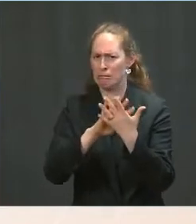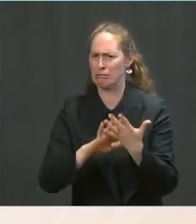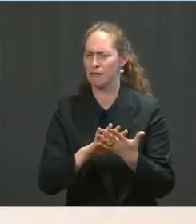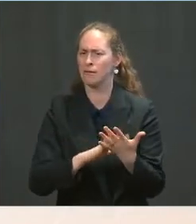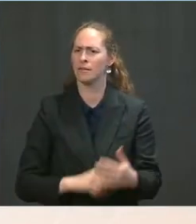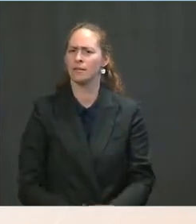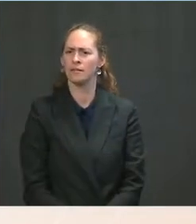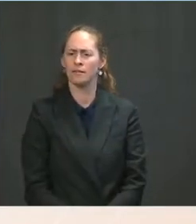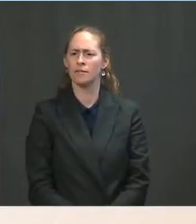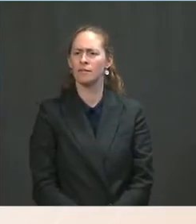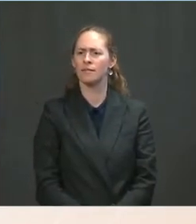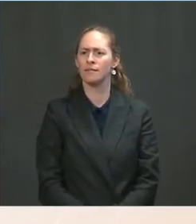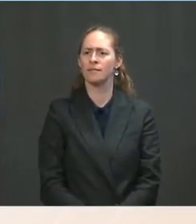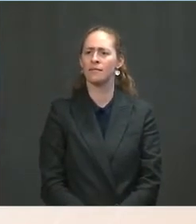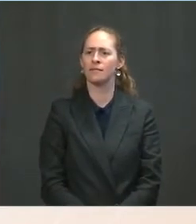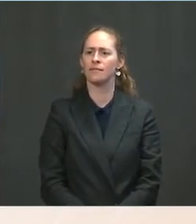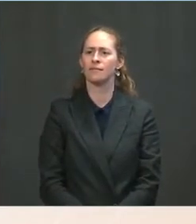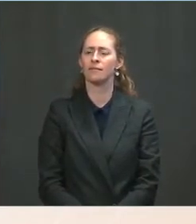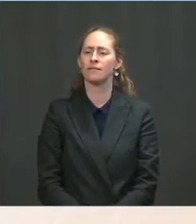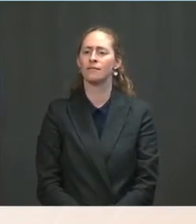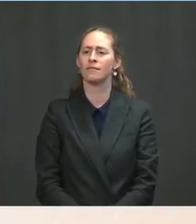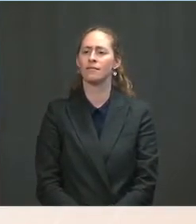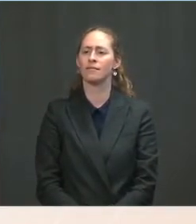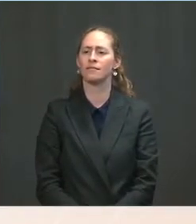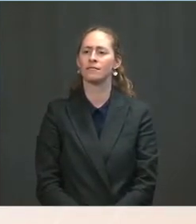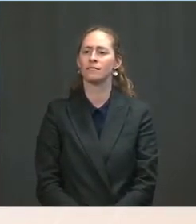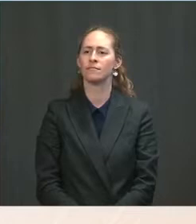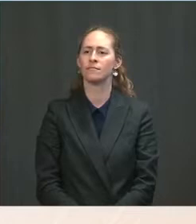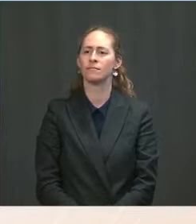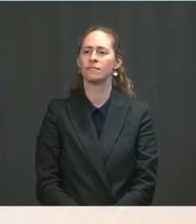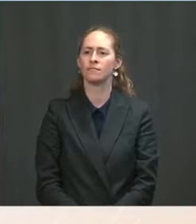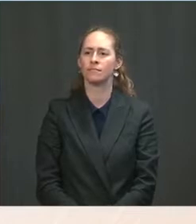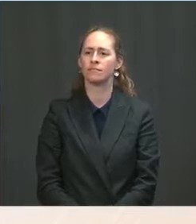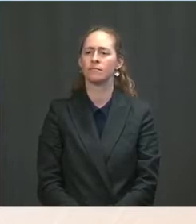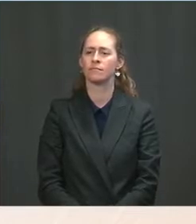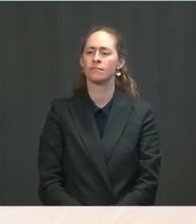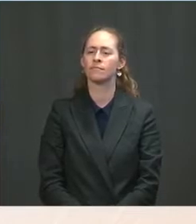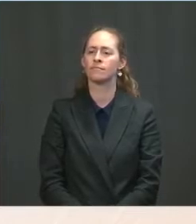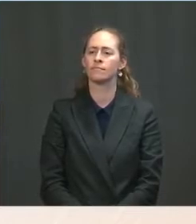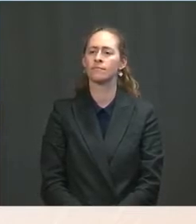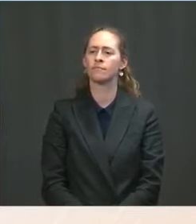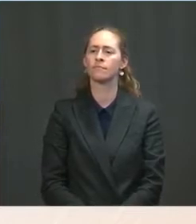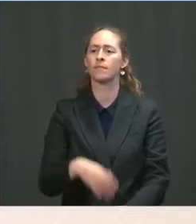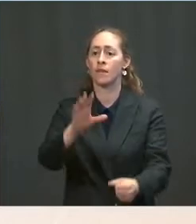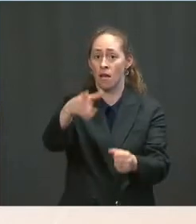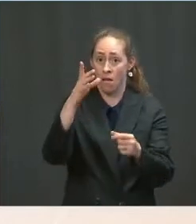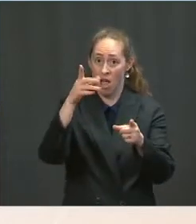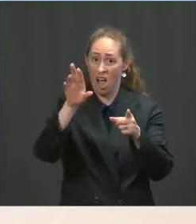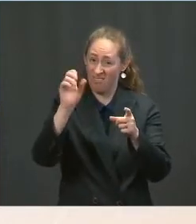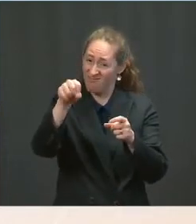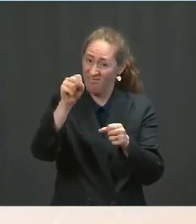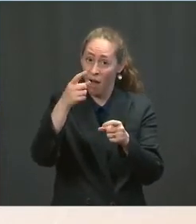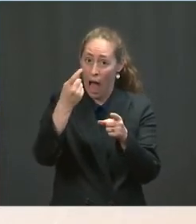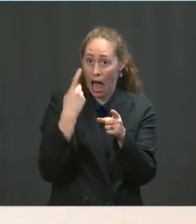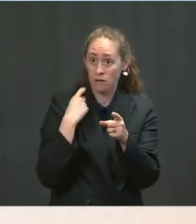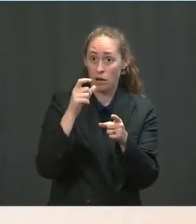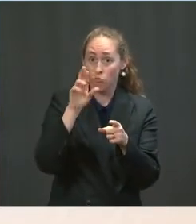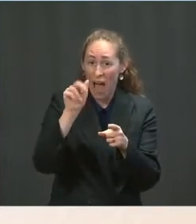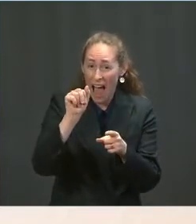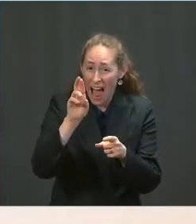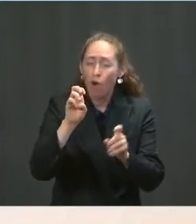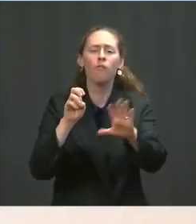that they are rare. But here's the thing, and this is what we keep trying to say, is that we got to get people vaccinated.